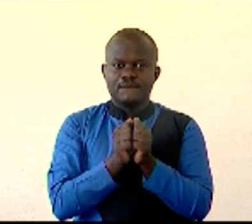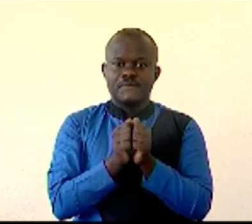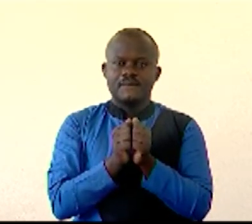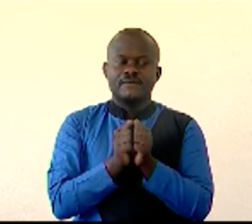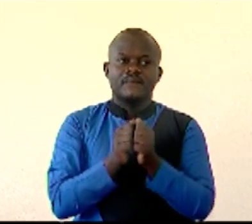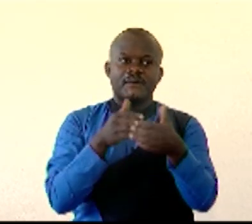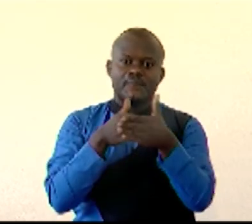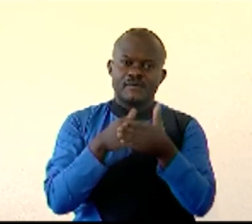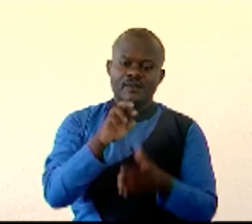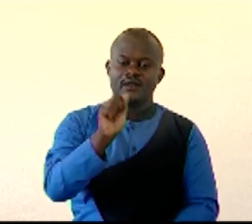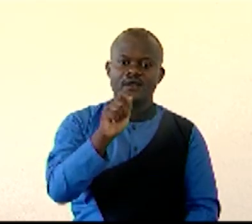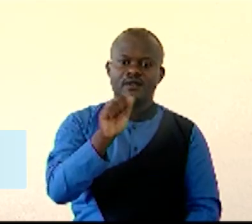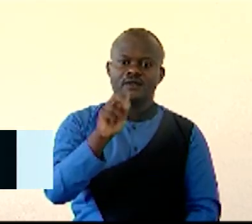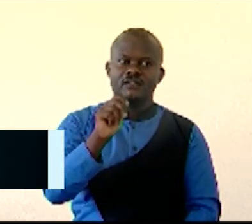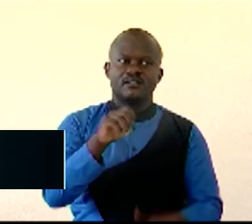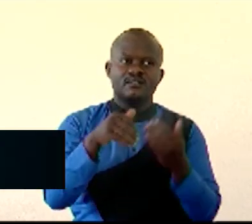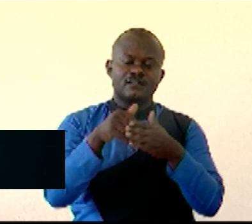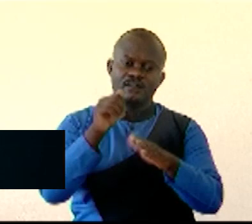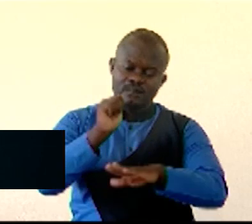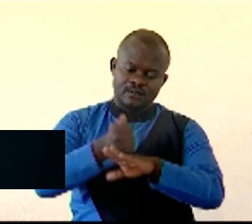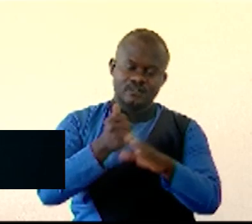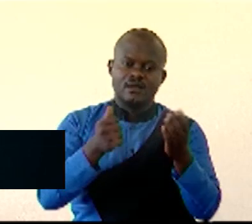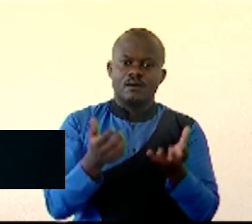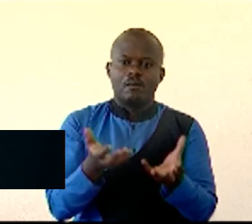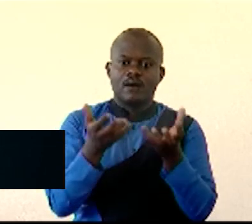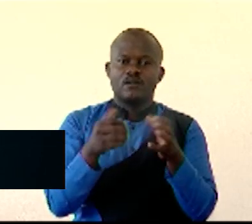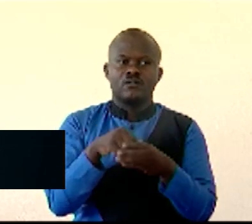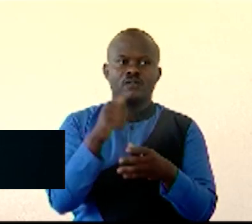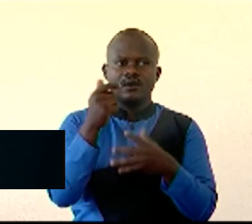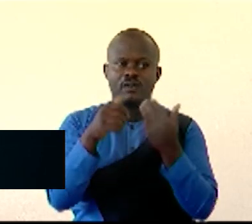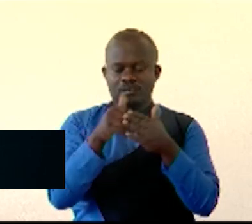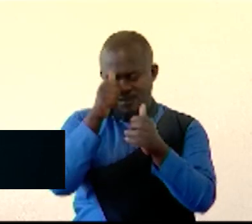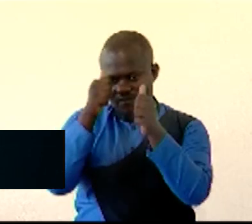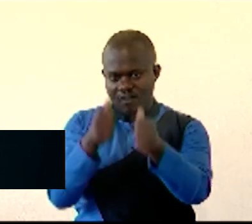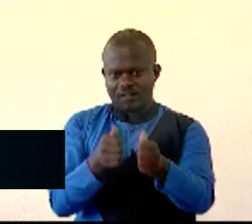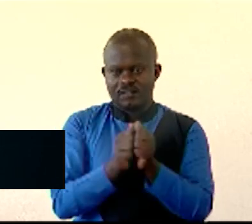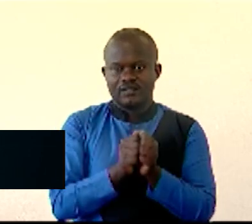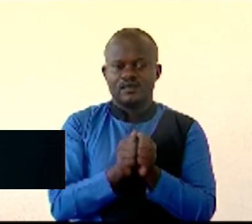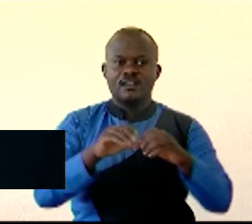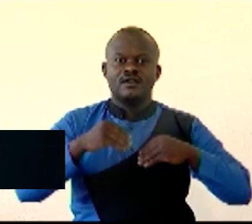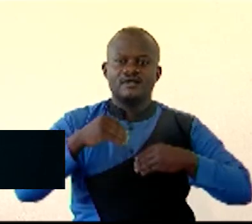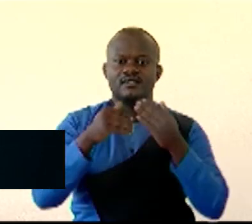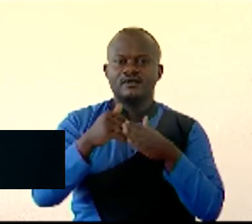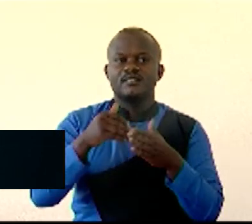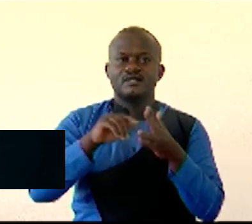limiting reagent is the one which determines the amount of product that it will be formed. So let us start with the